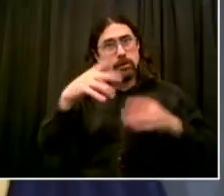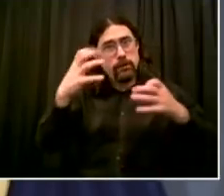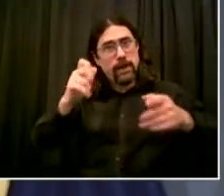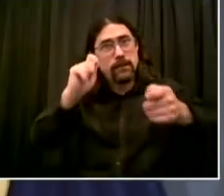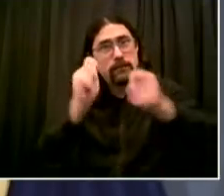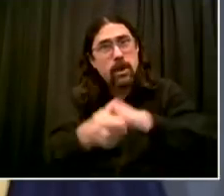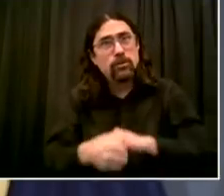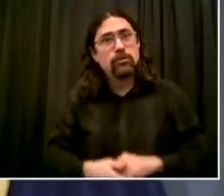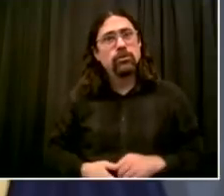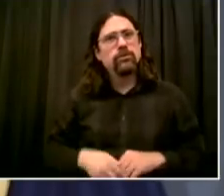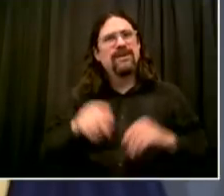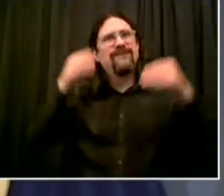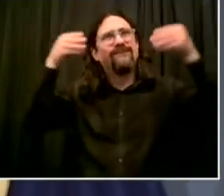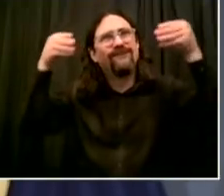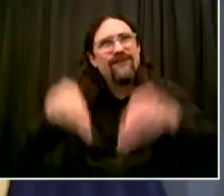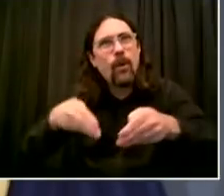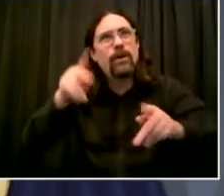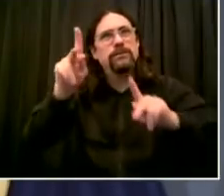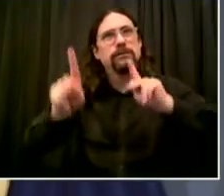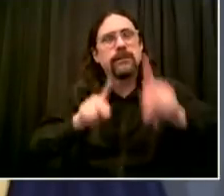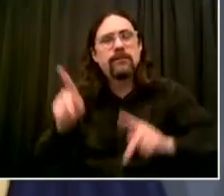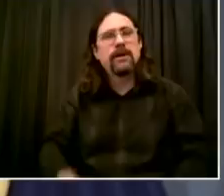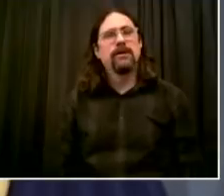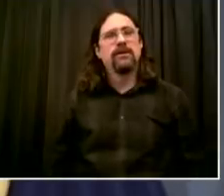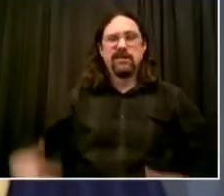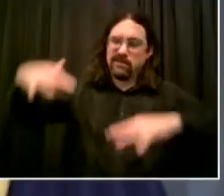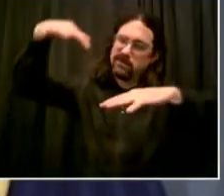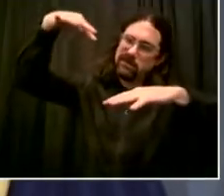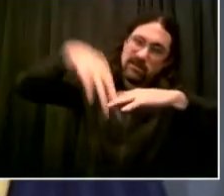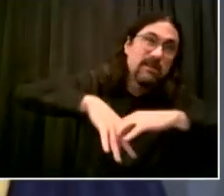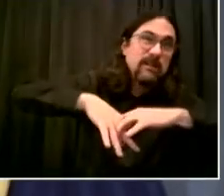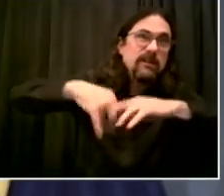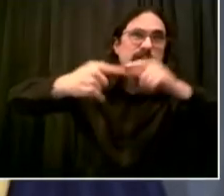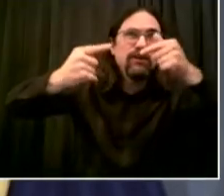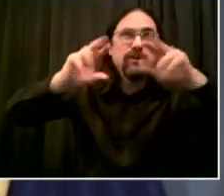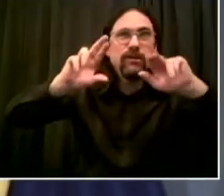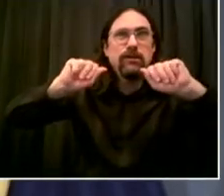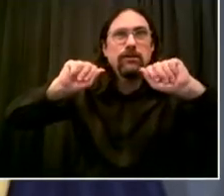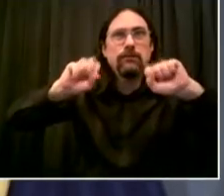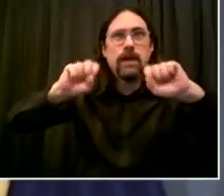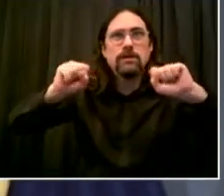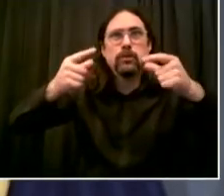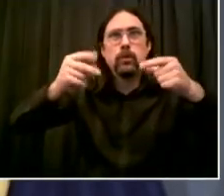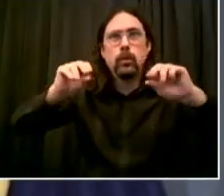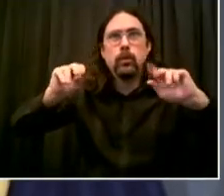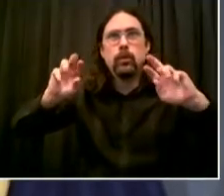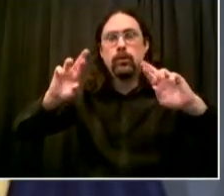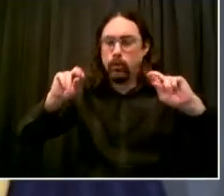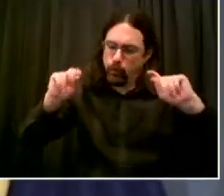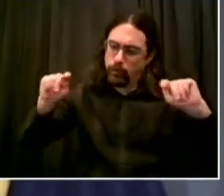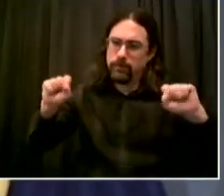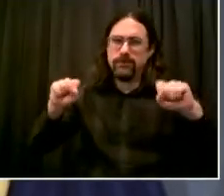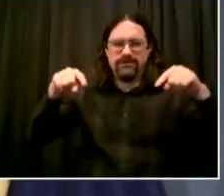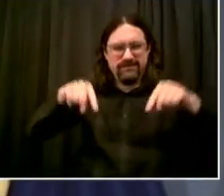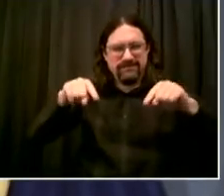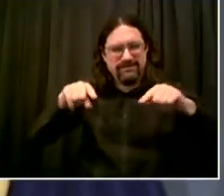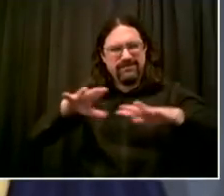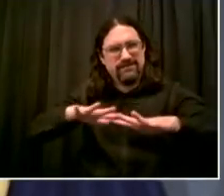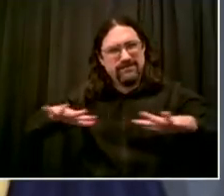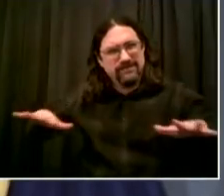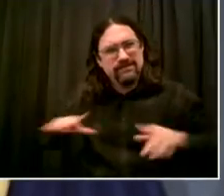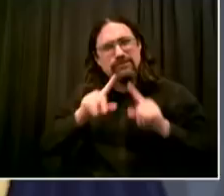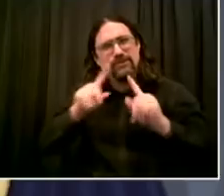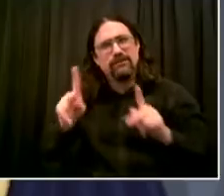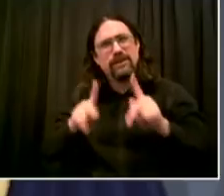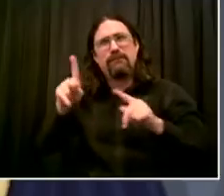the work of change that they will literally put their own lives forward. If we did that in every corner of this country, if